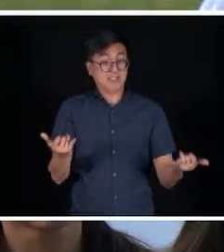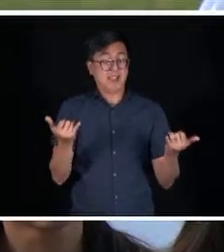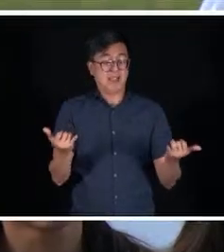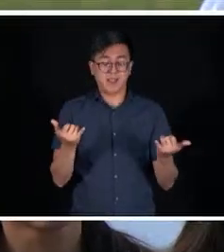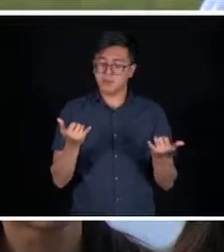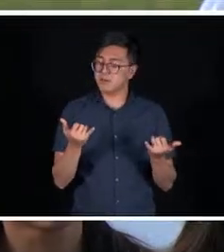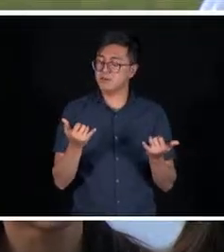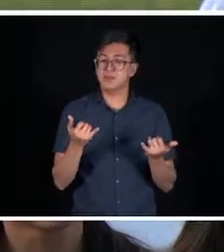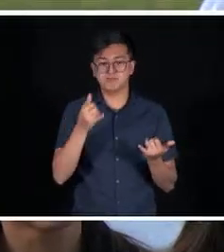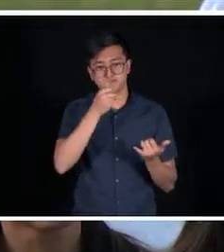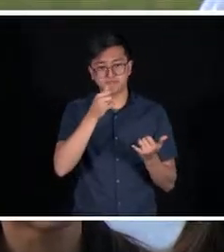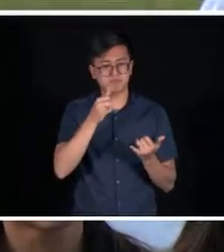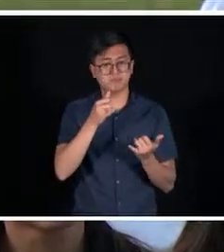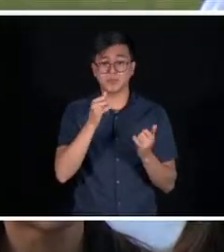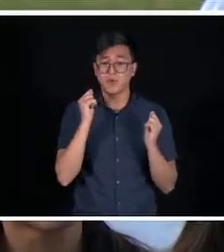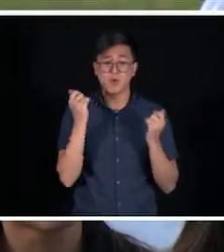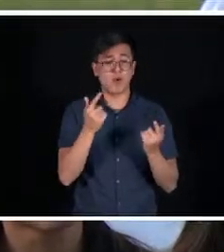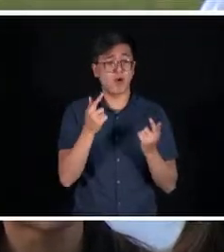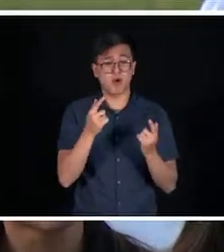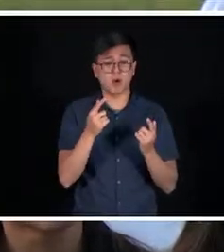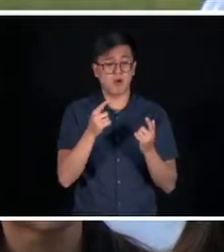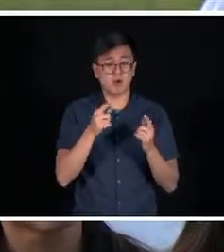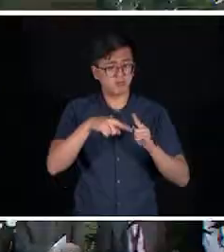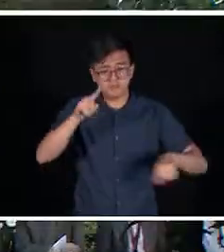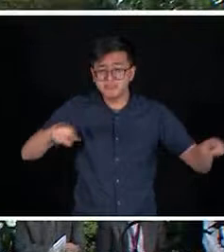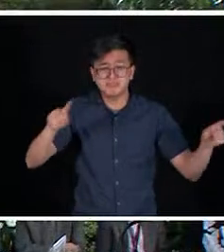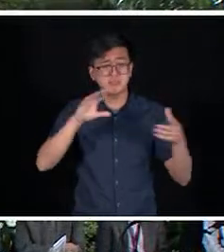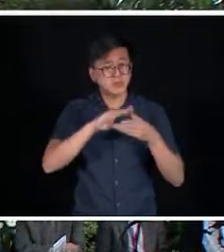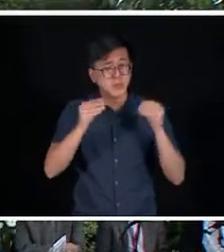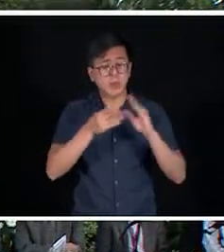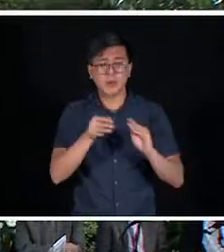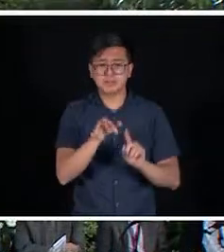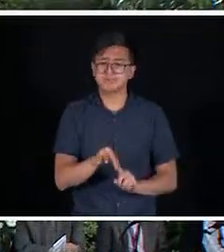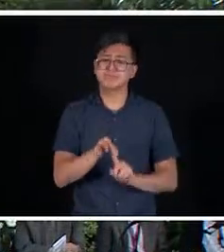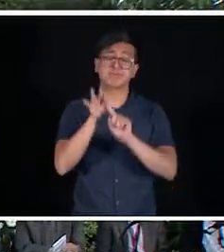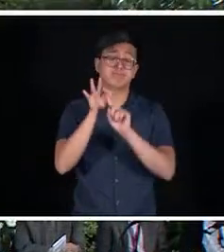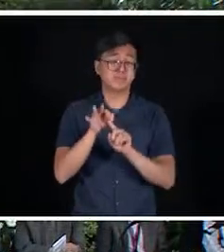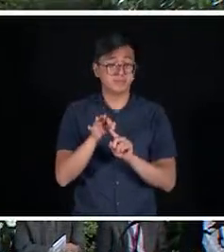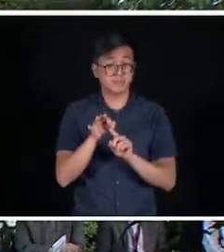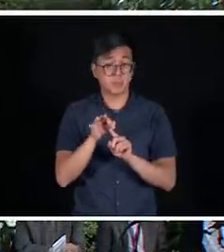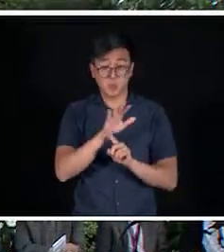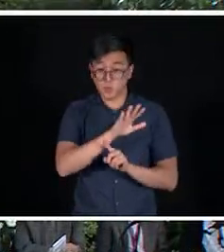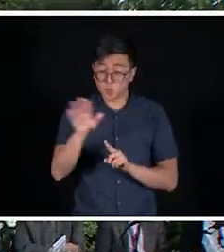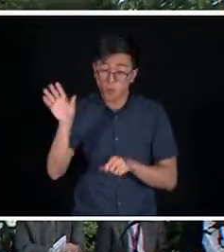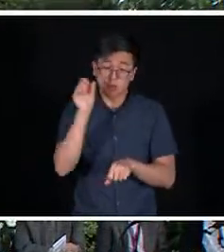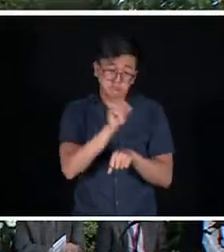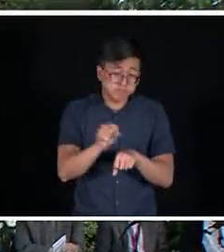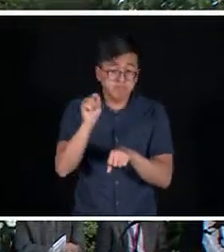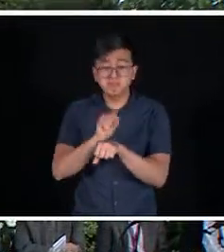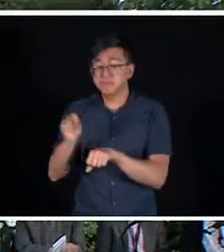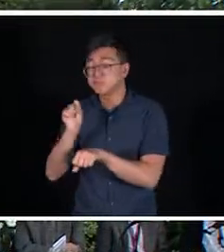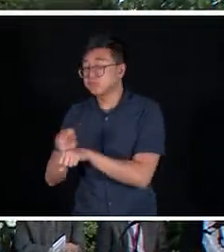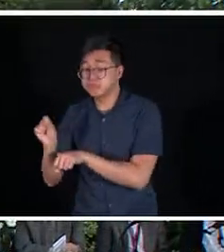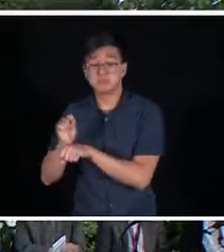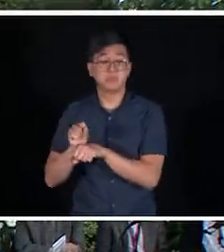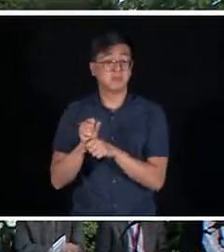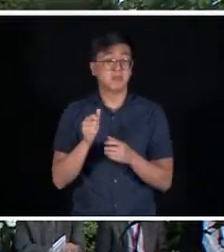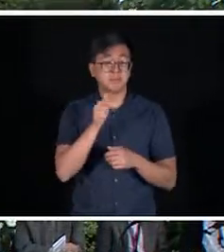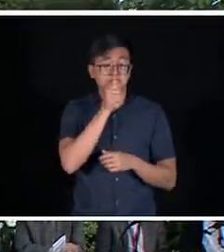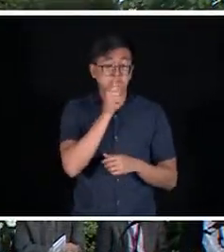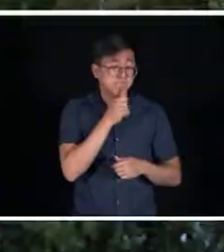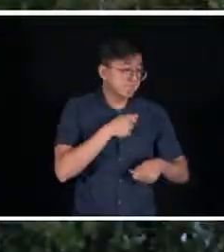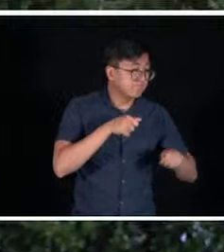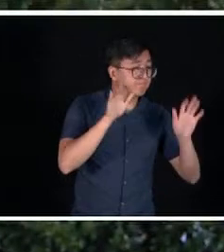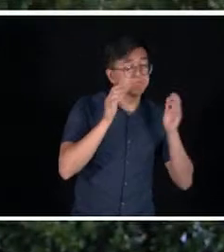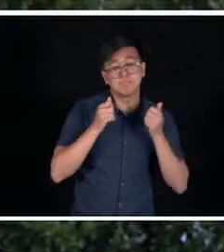unique story, a journey that has been marked by countless hours of hard work, sacrifice, and